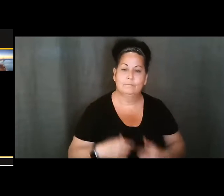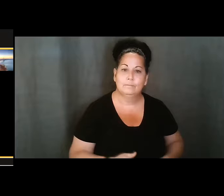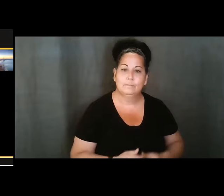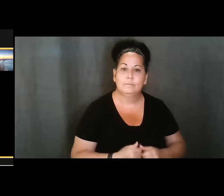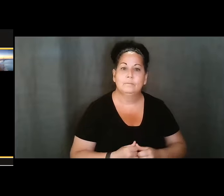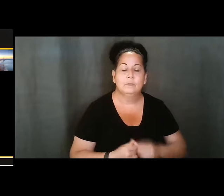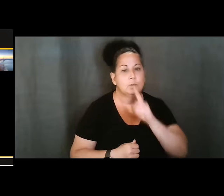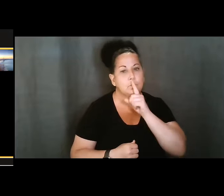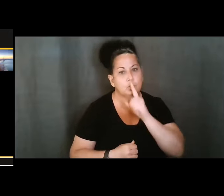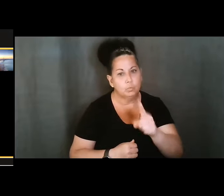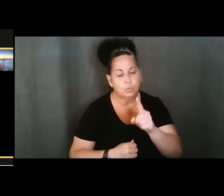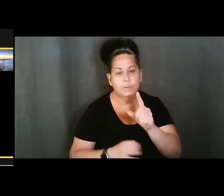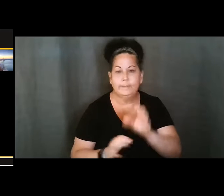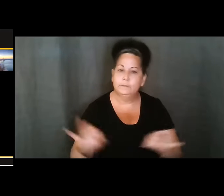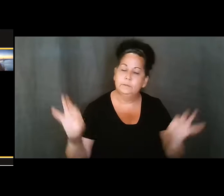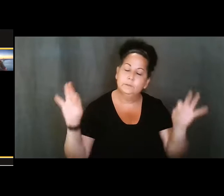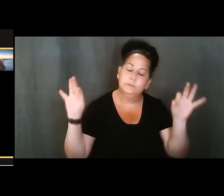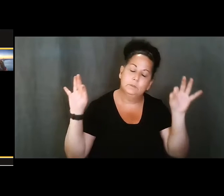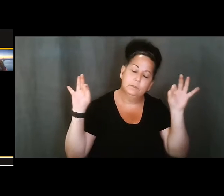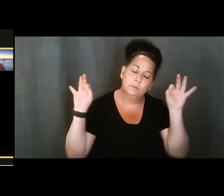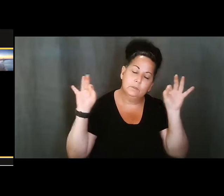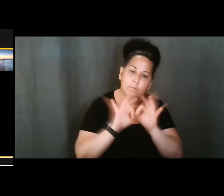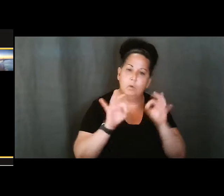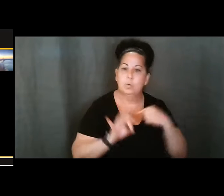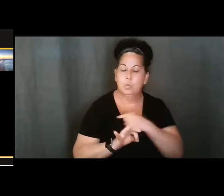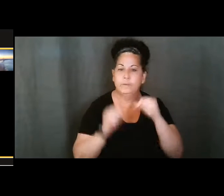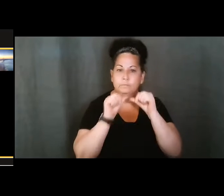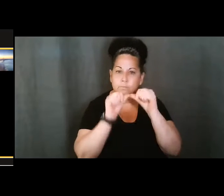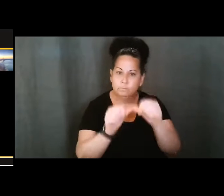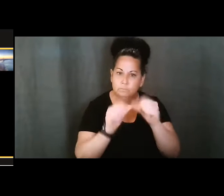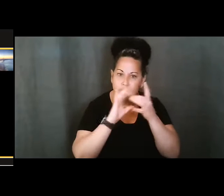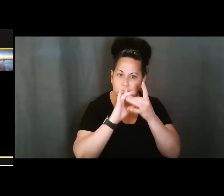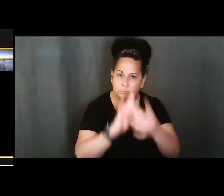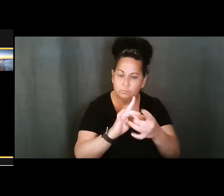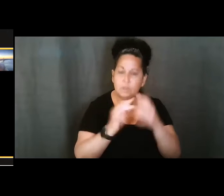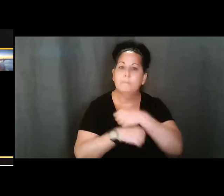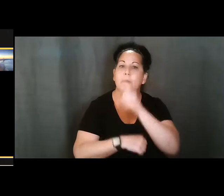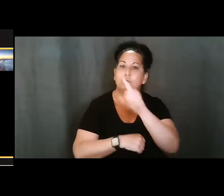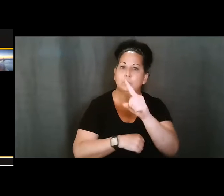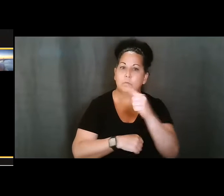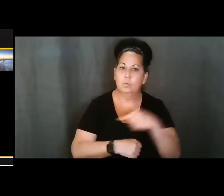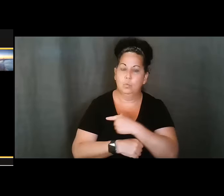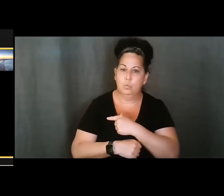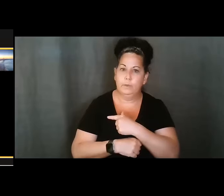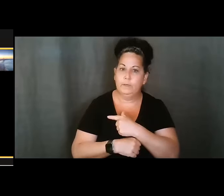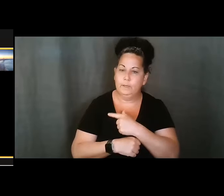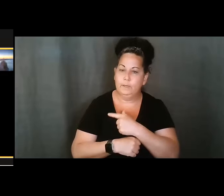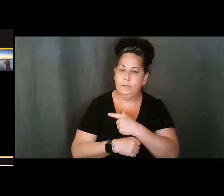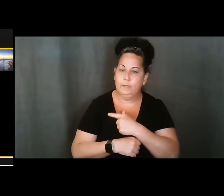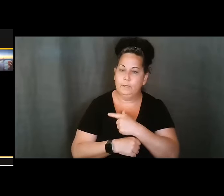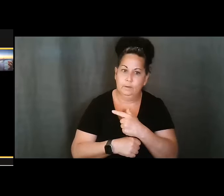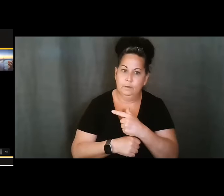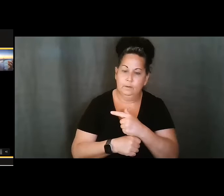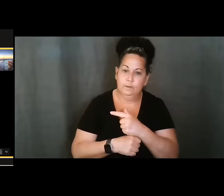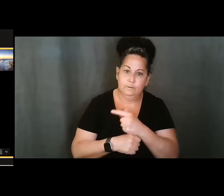is so very important that we remain connected and make sure that we hold our students accountable.